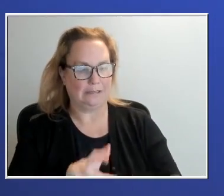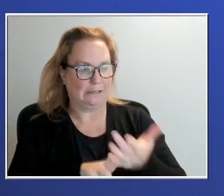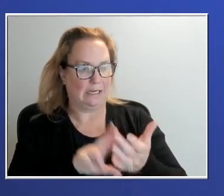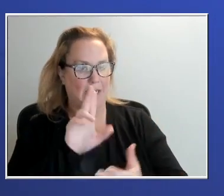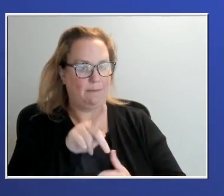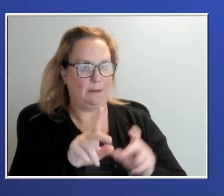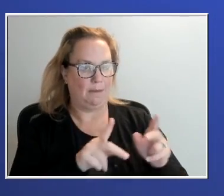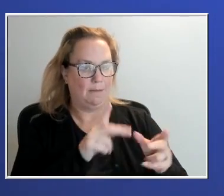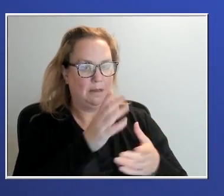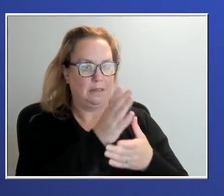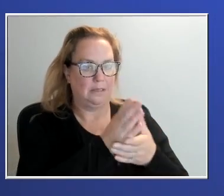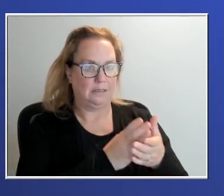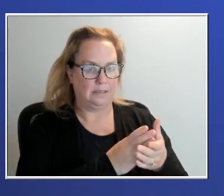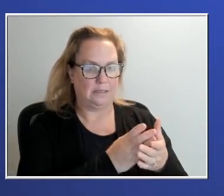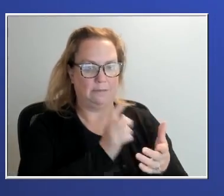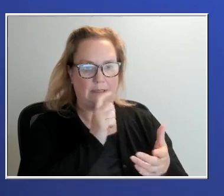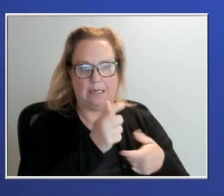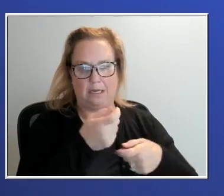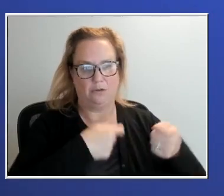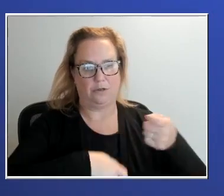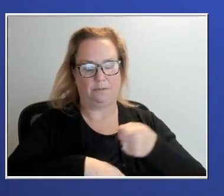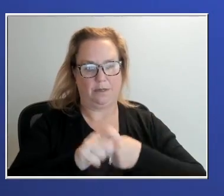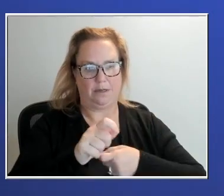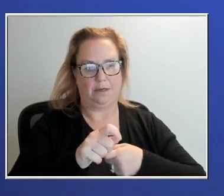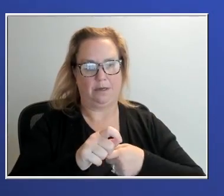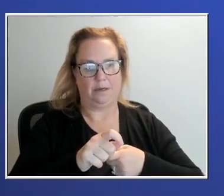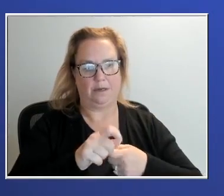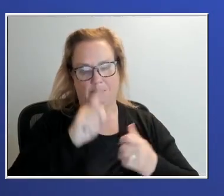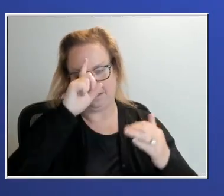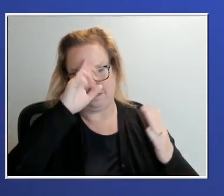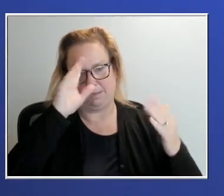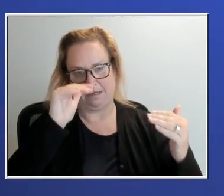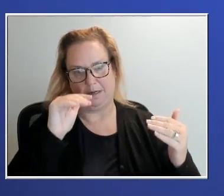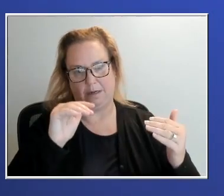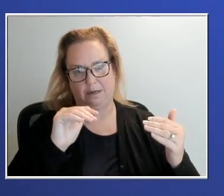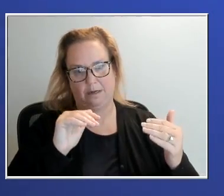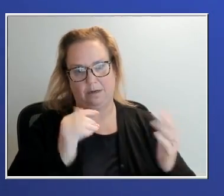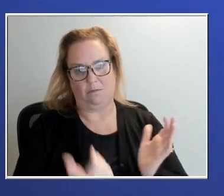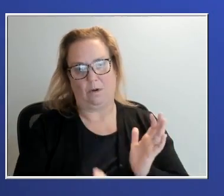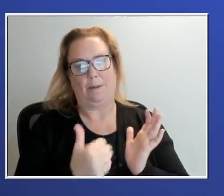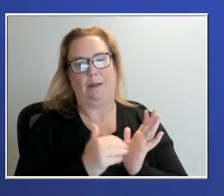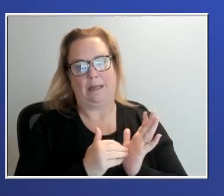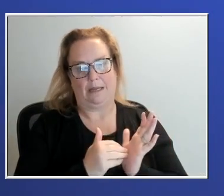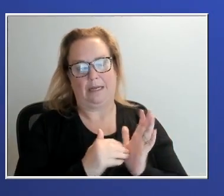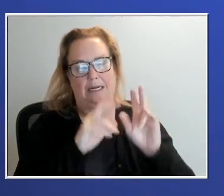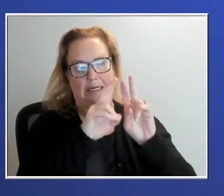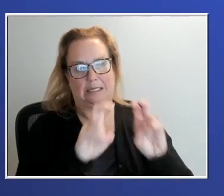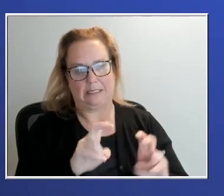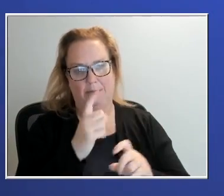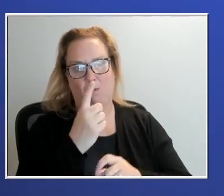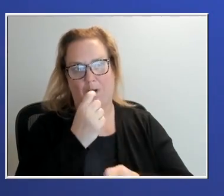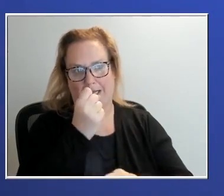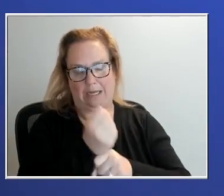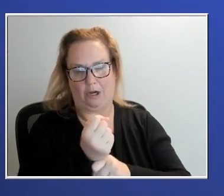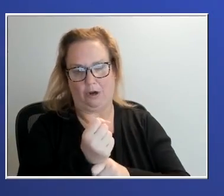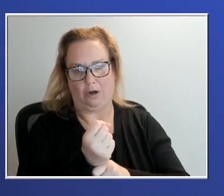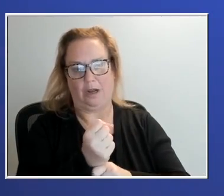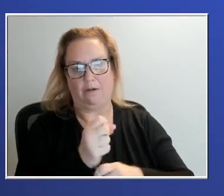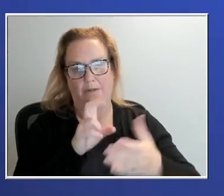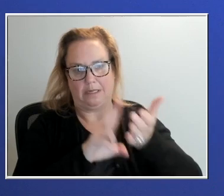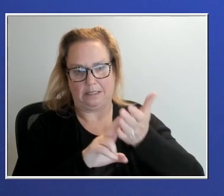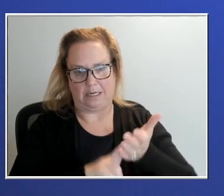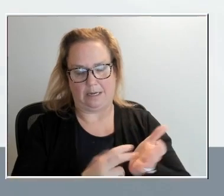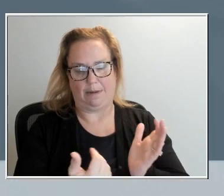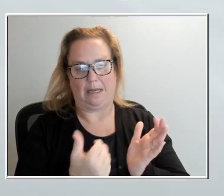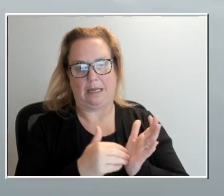them did not get a transplant as expected. So we repeated assessment a year after their enrollment, just to